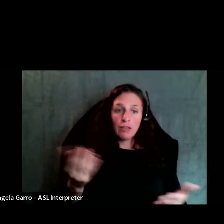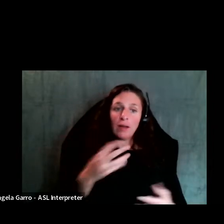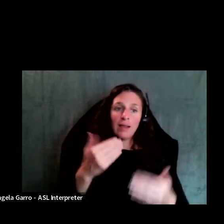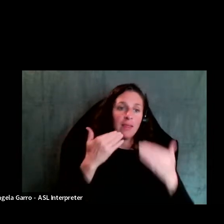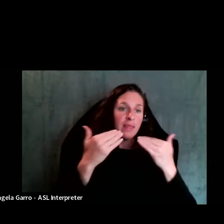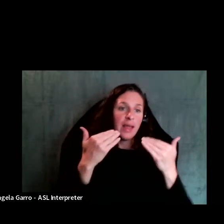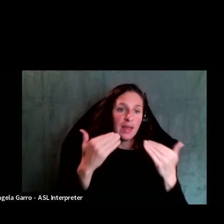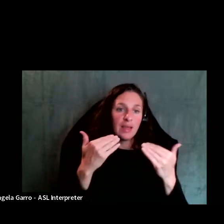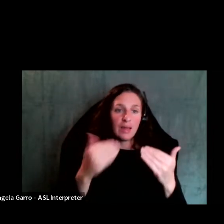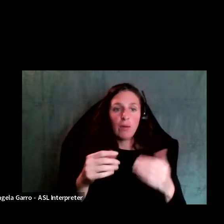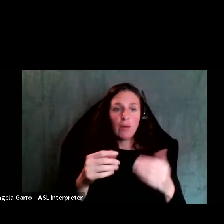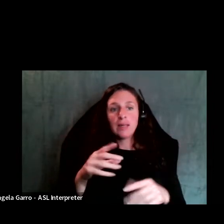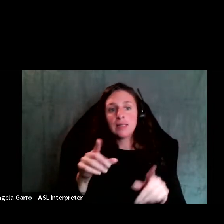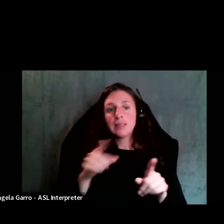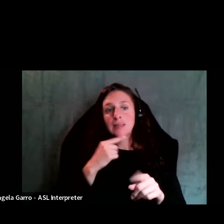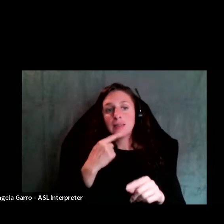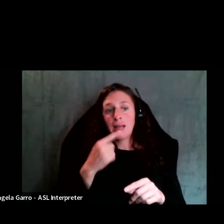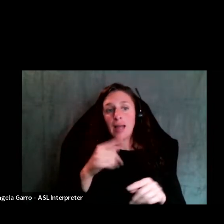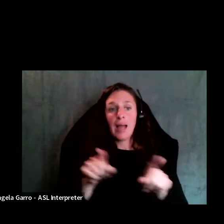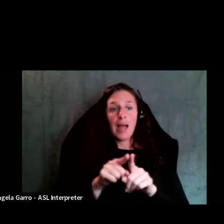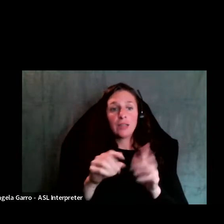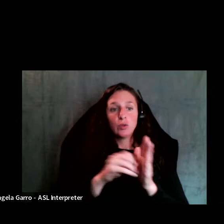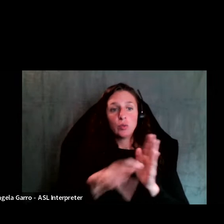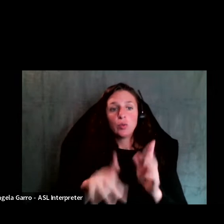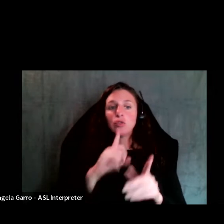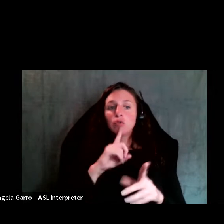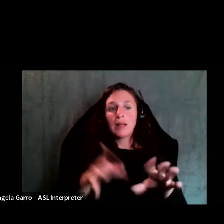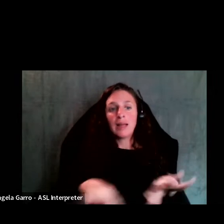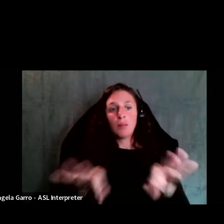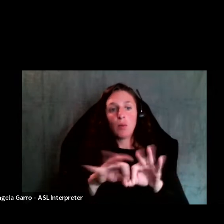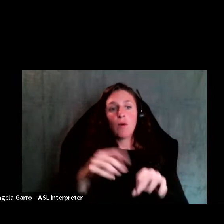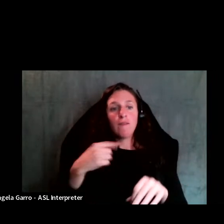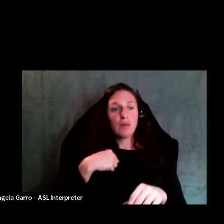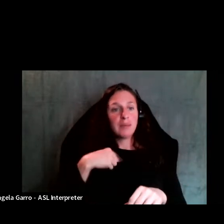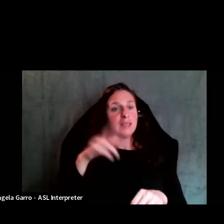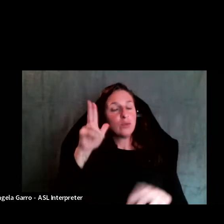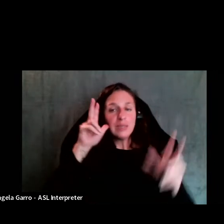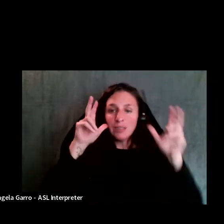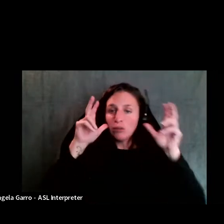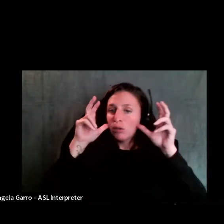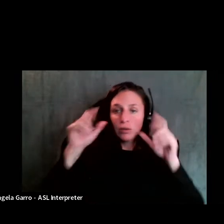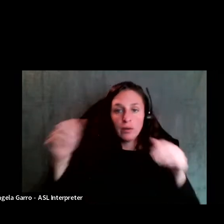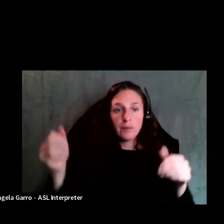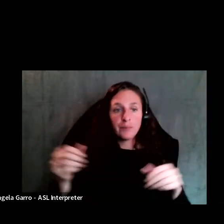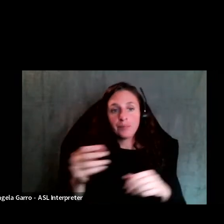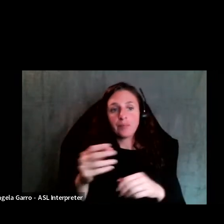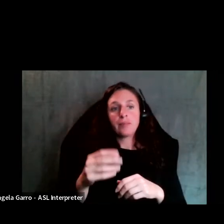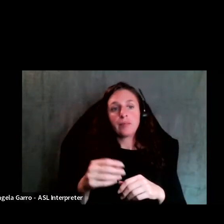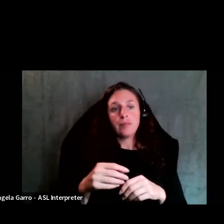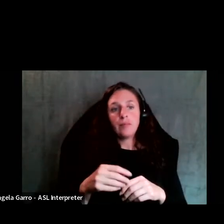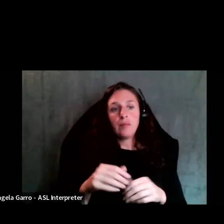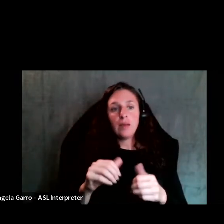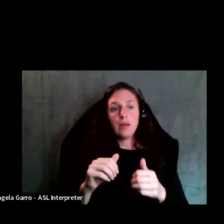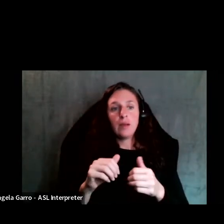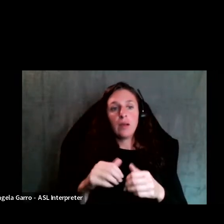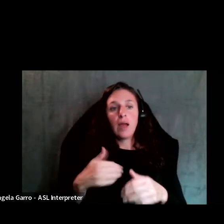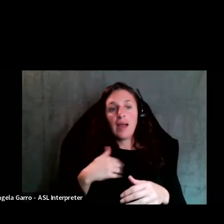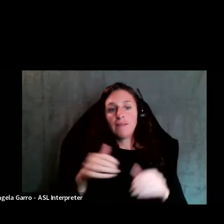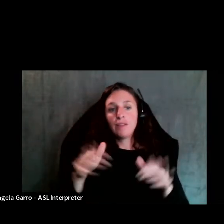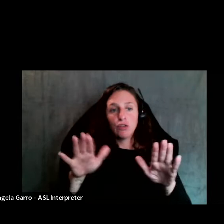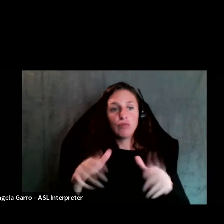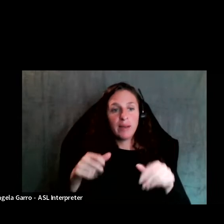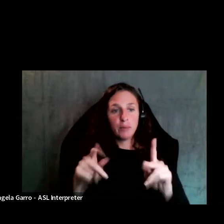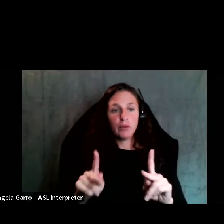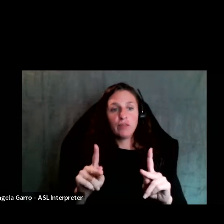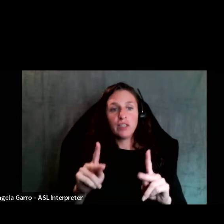and say that as a student, it is really important for me to hear, and I'd have a great privilege of being in this room